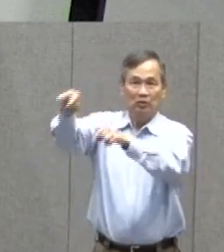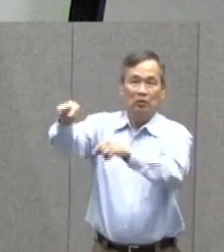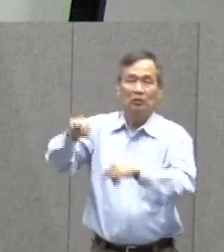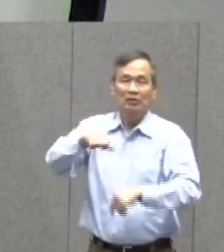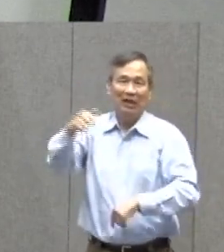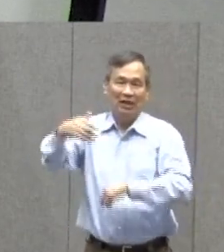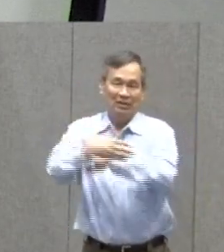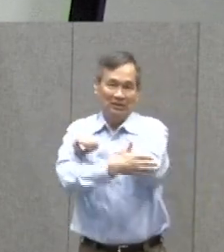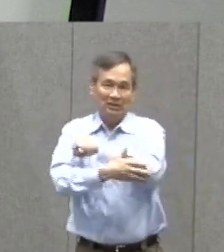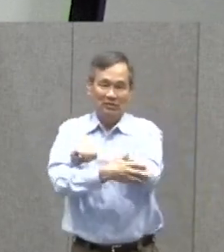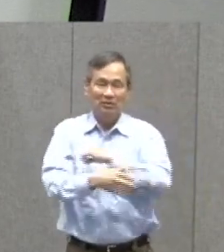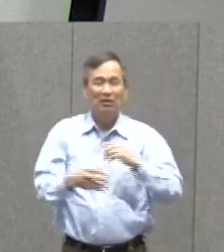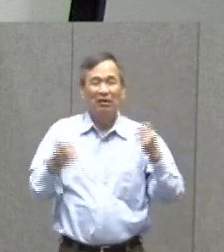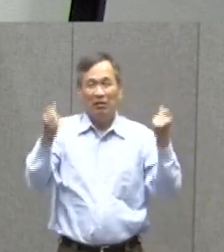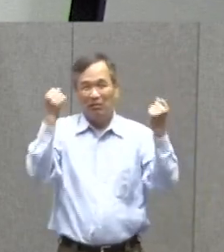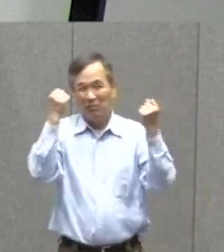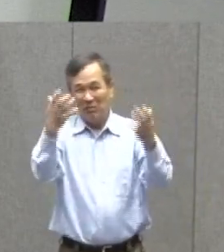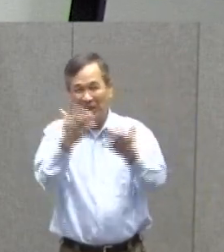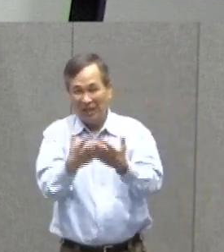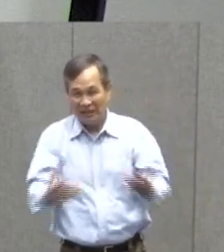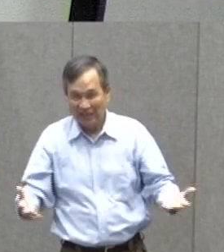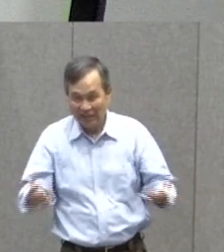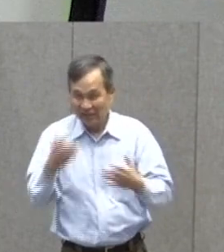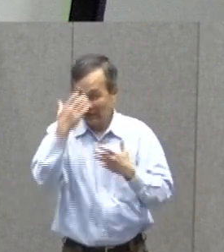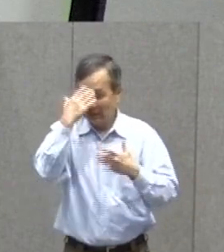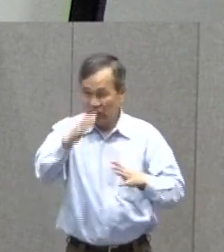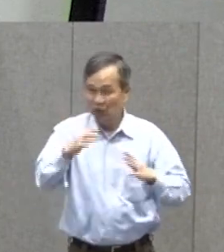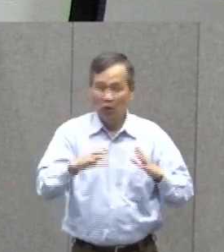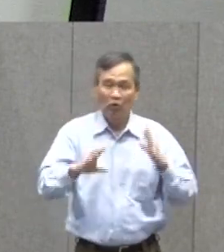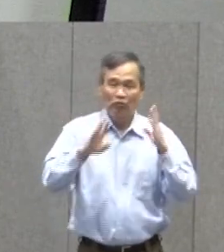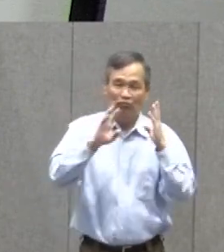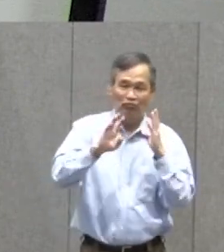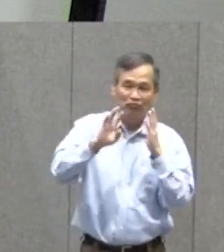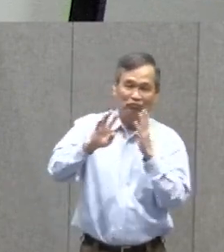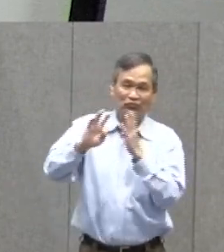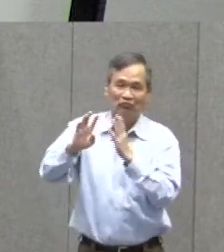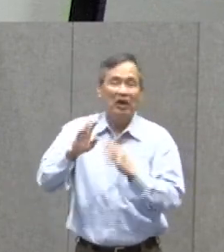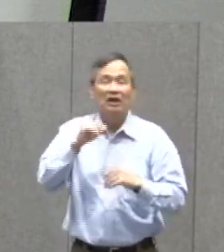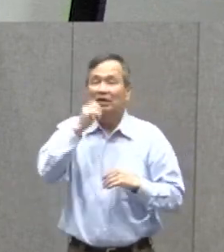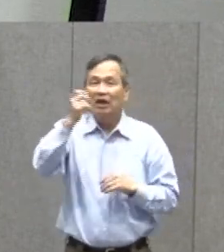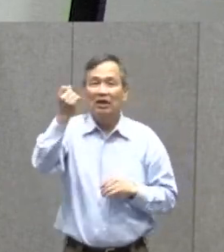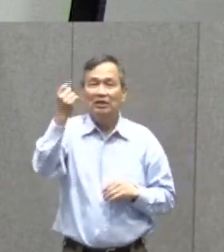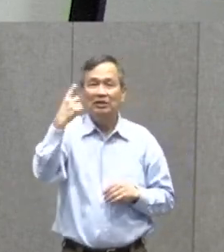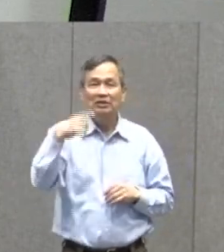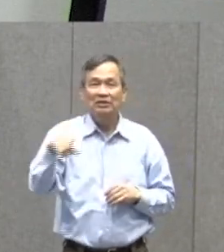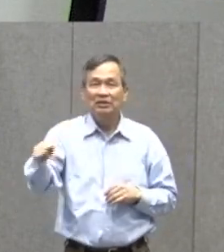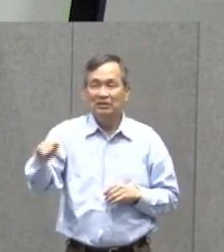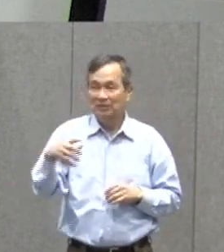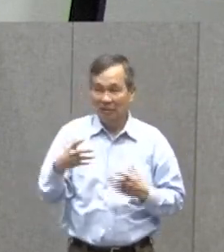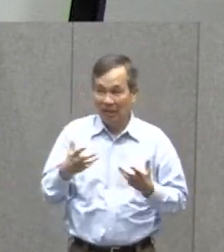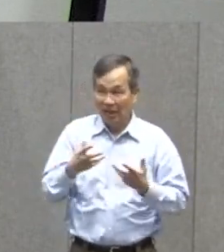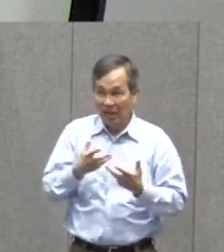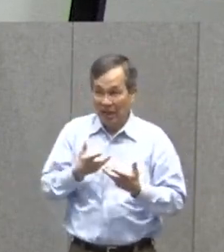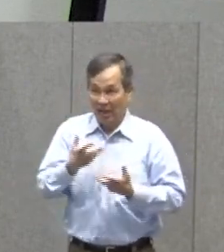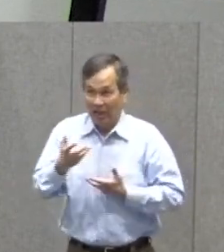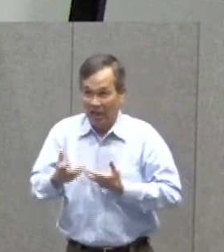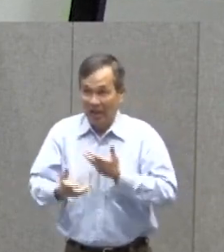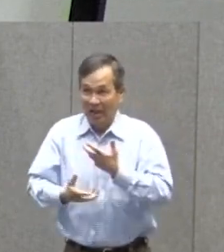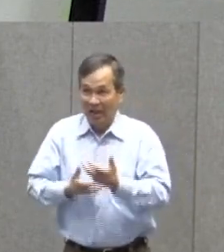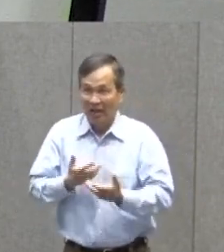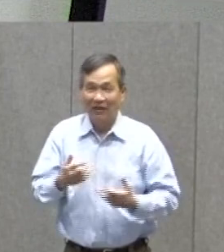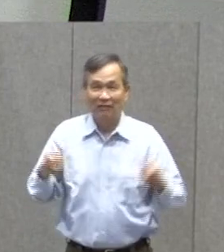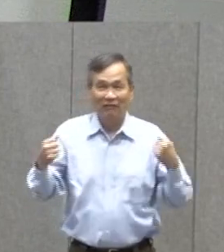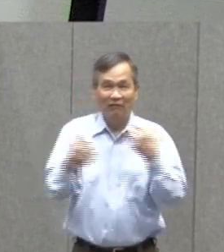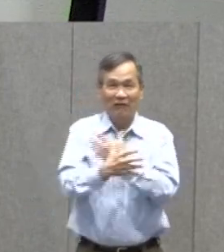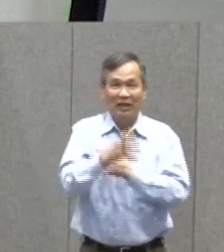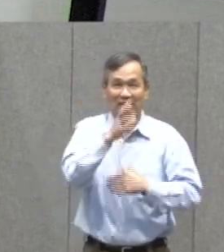There were so many things we didn't know, unable to understand, and afraid to speak.